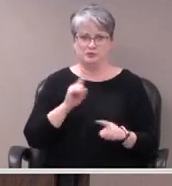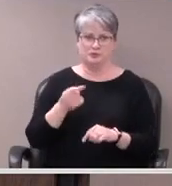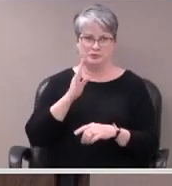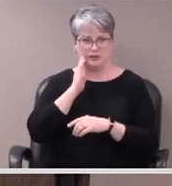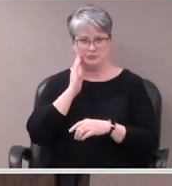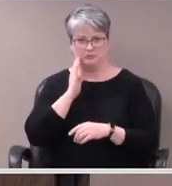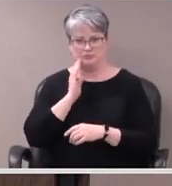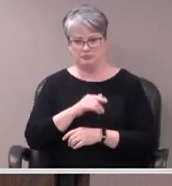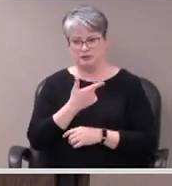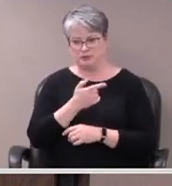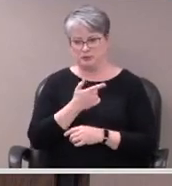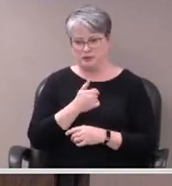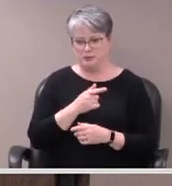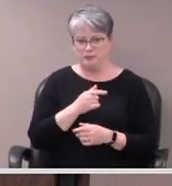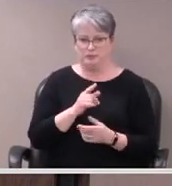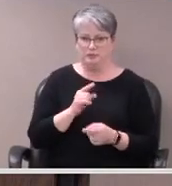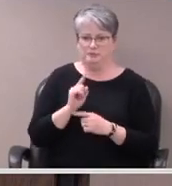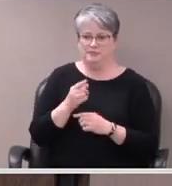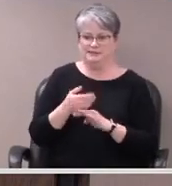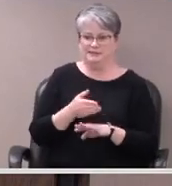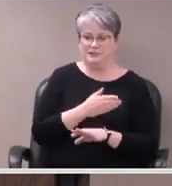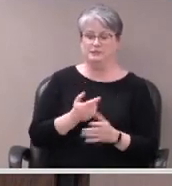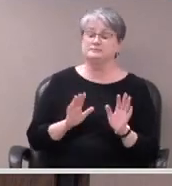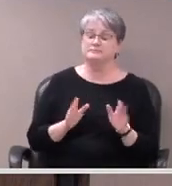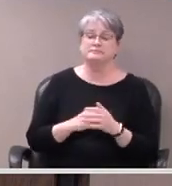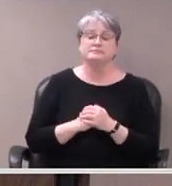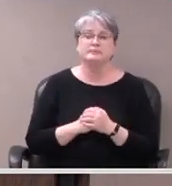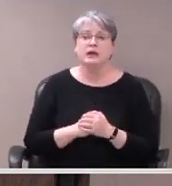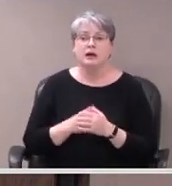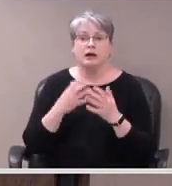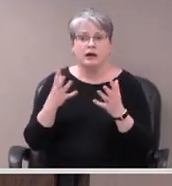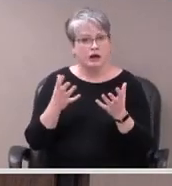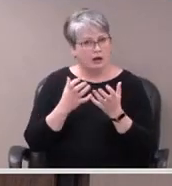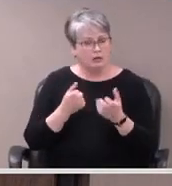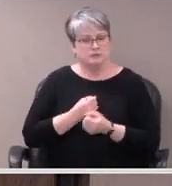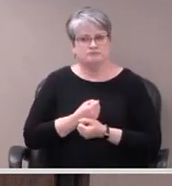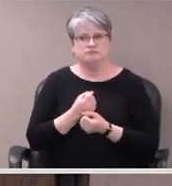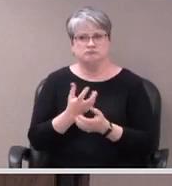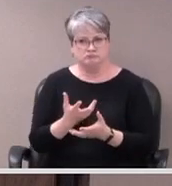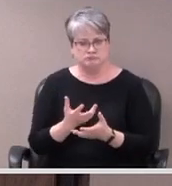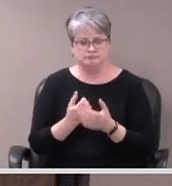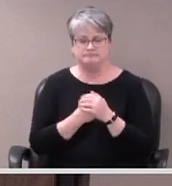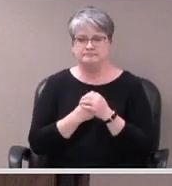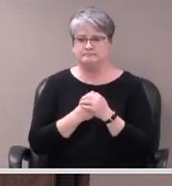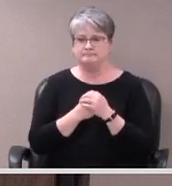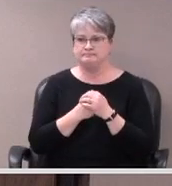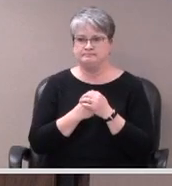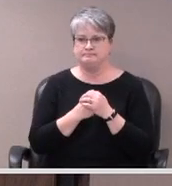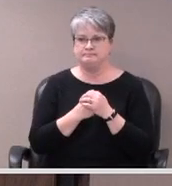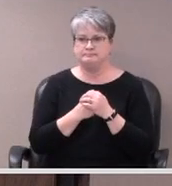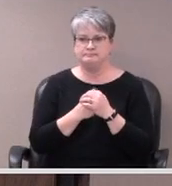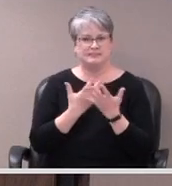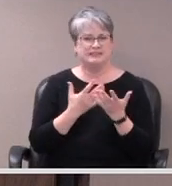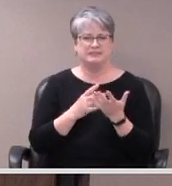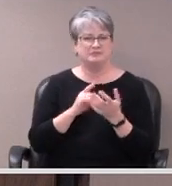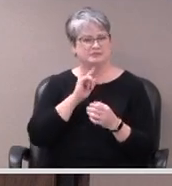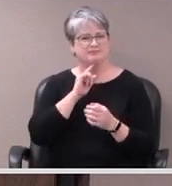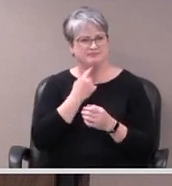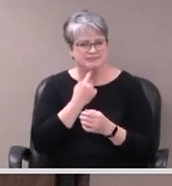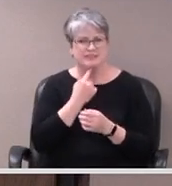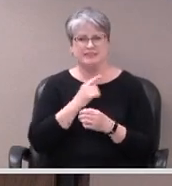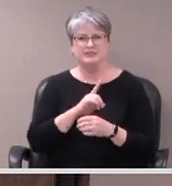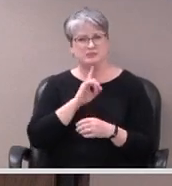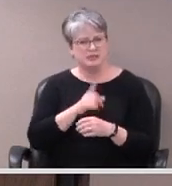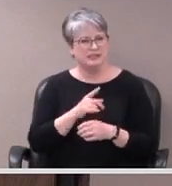so long. I want to express how disappointed I am that there's